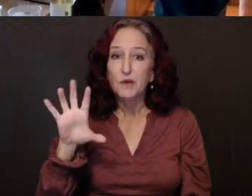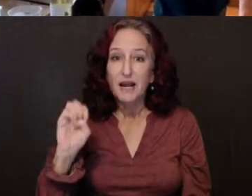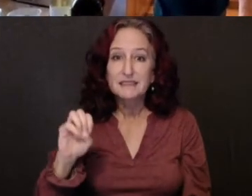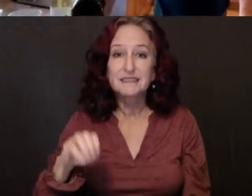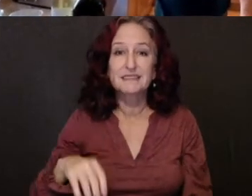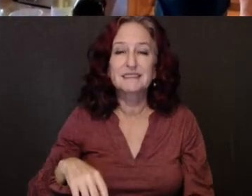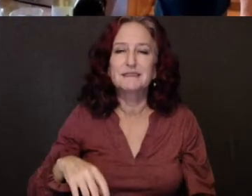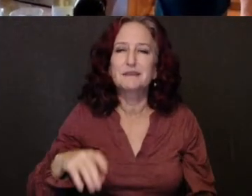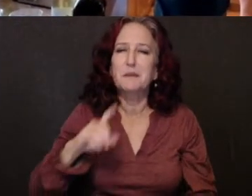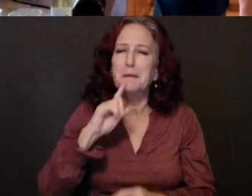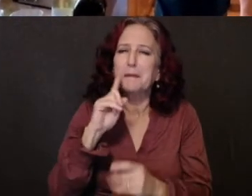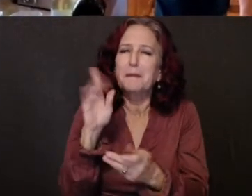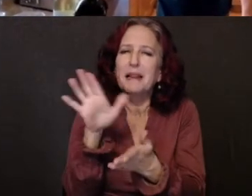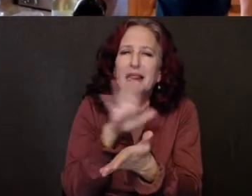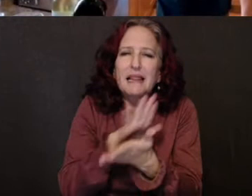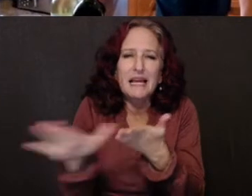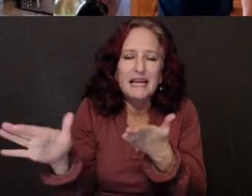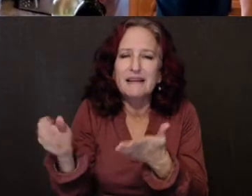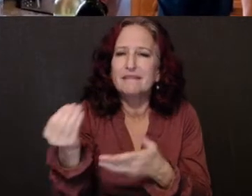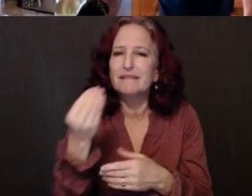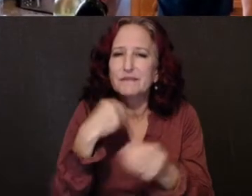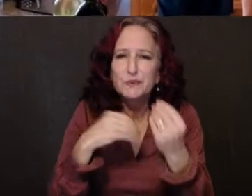sometimes. But